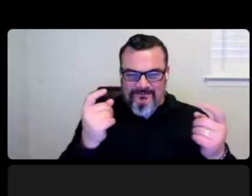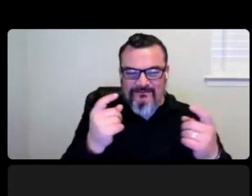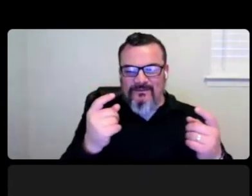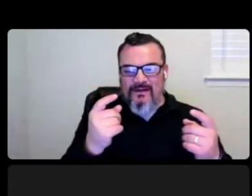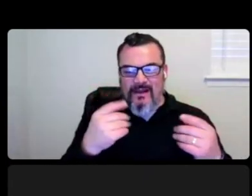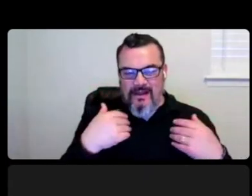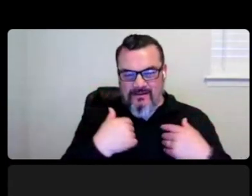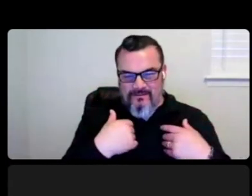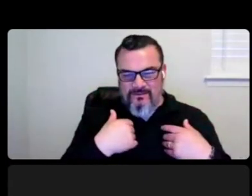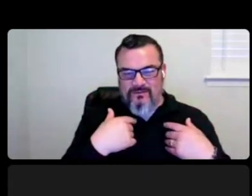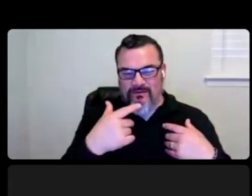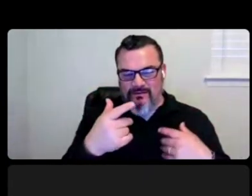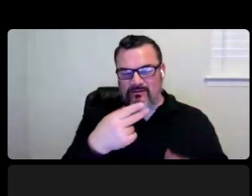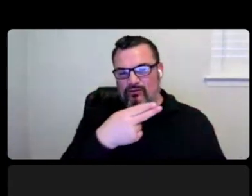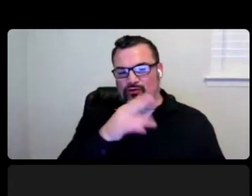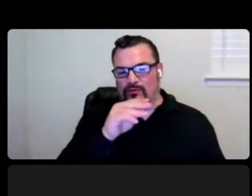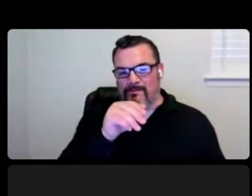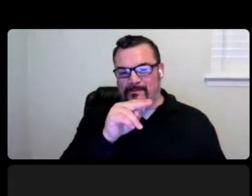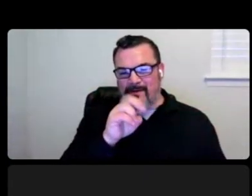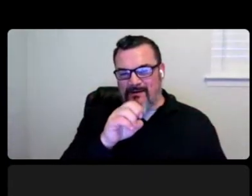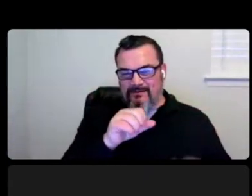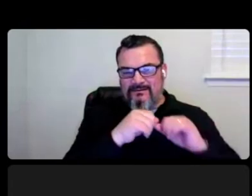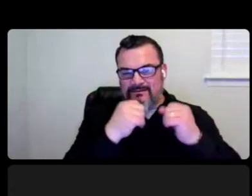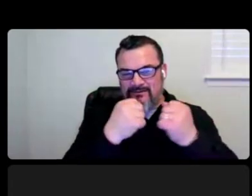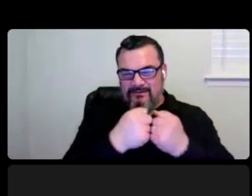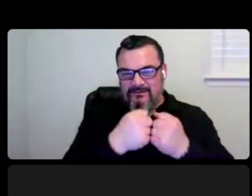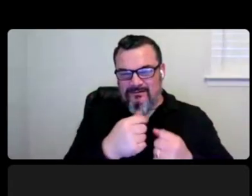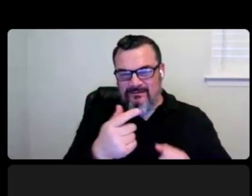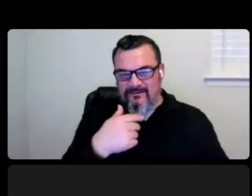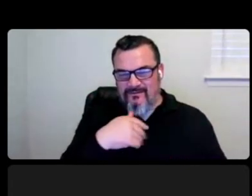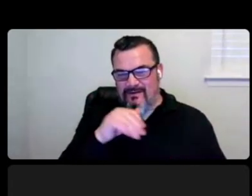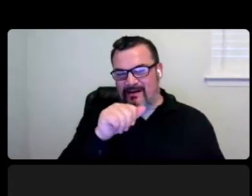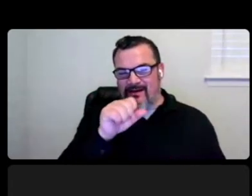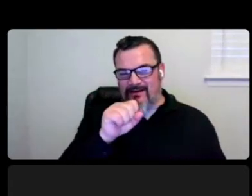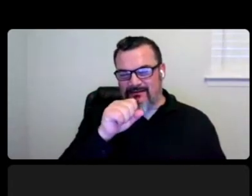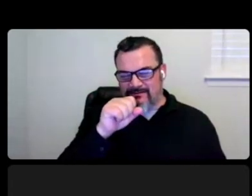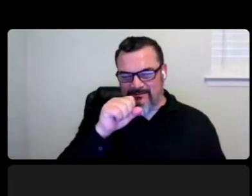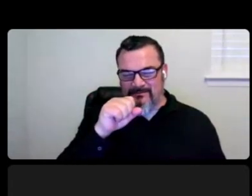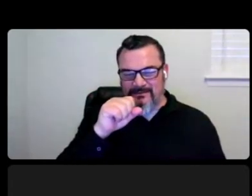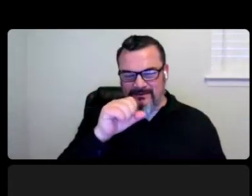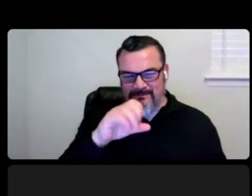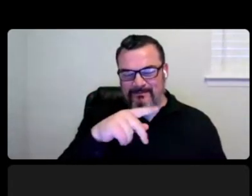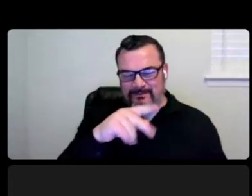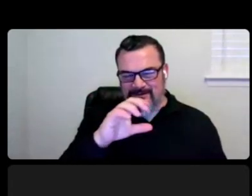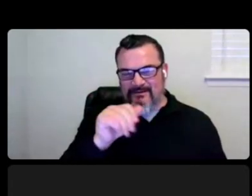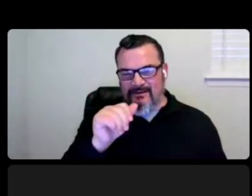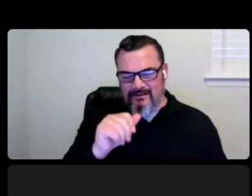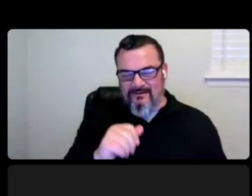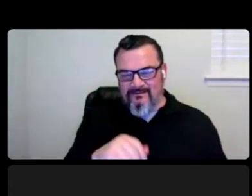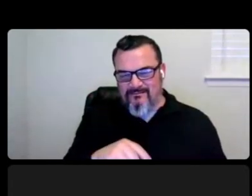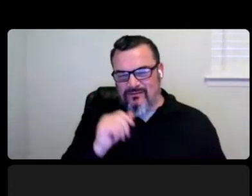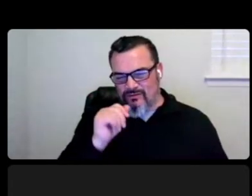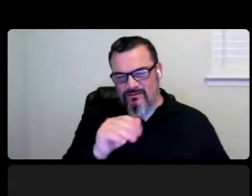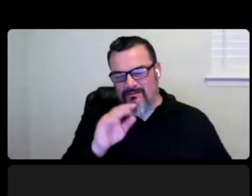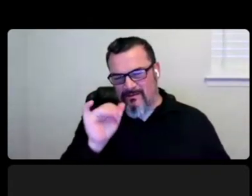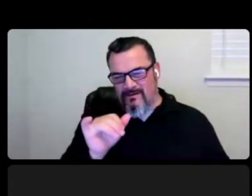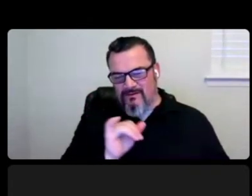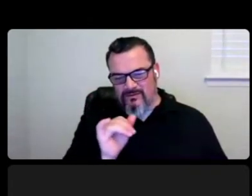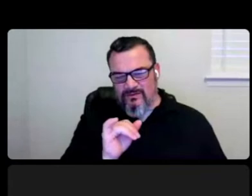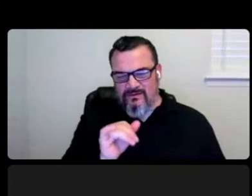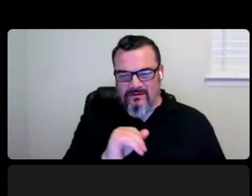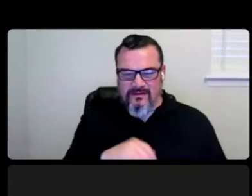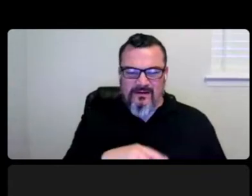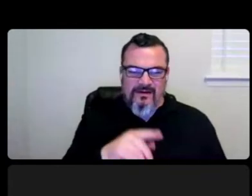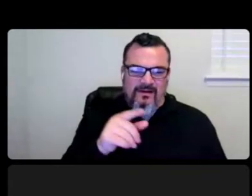cruelty. Anybody have the Humane Society? Maybe, did you have the ASPCA maybe? Yeah, could have been that as well. I'm going to